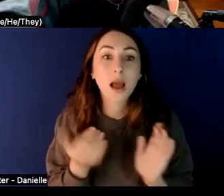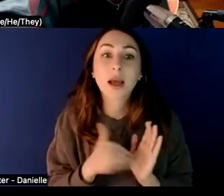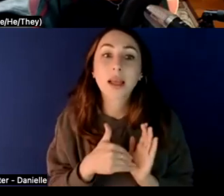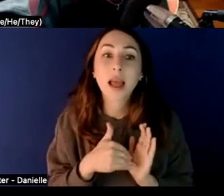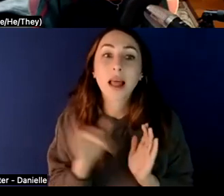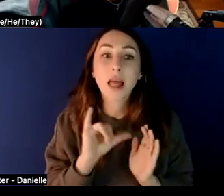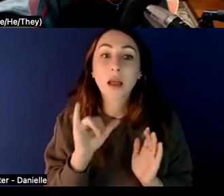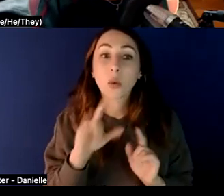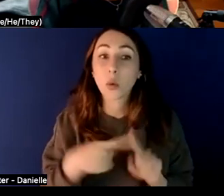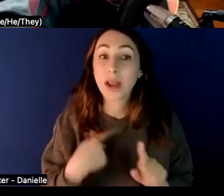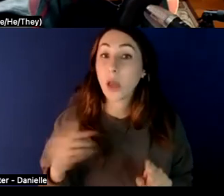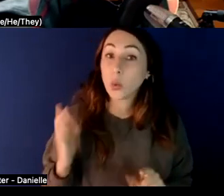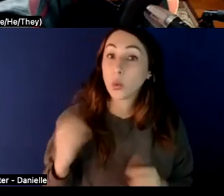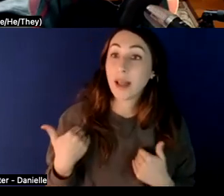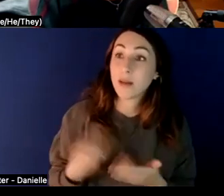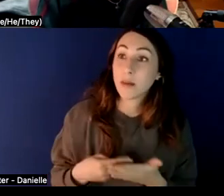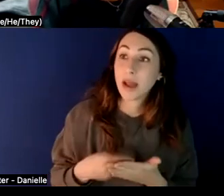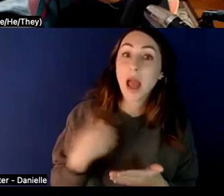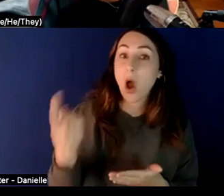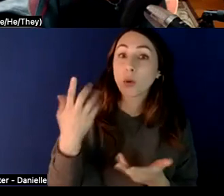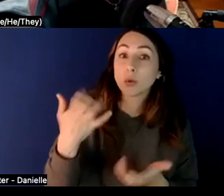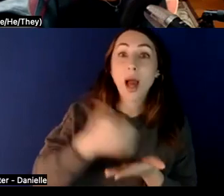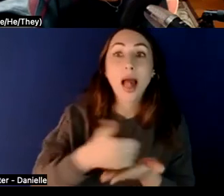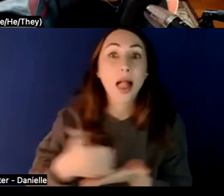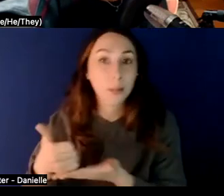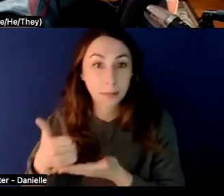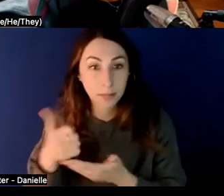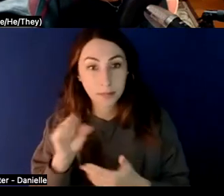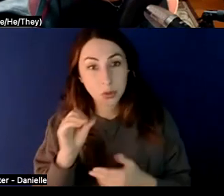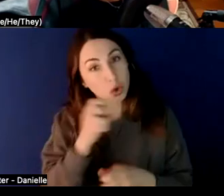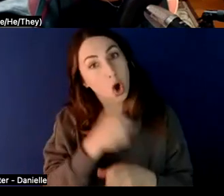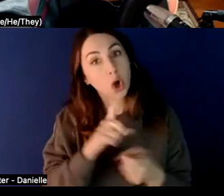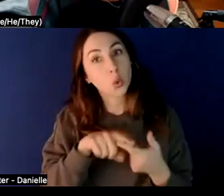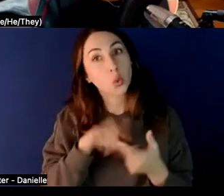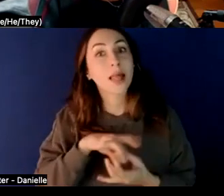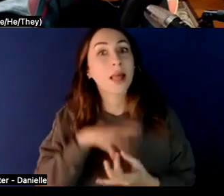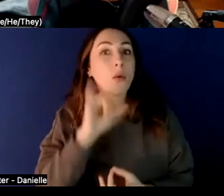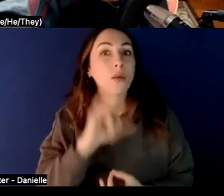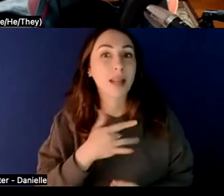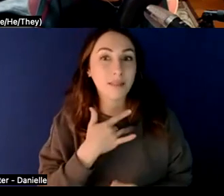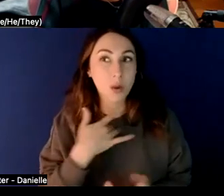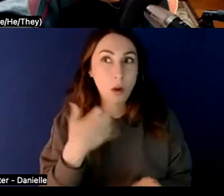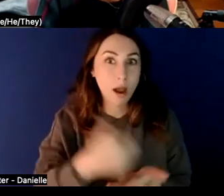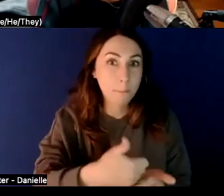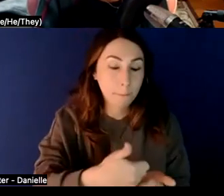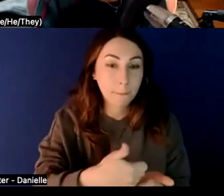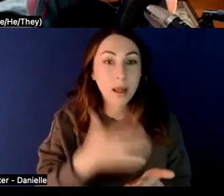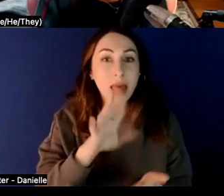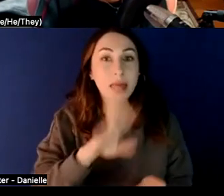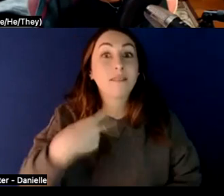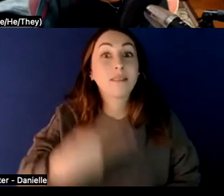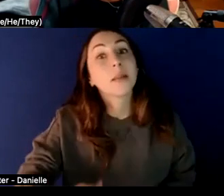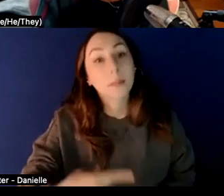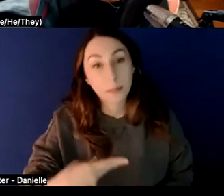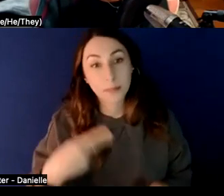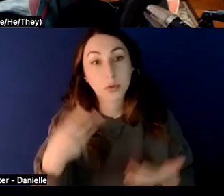when I used to have money, I always wanted to help people, you know, so it was kind of hard to let go of that. And then it kind of flipped the other way for me.